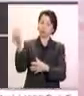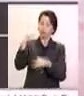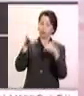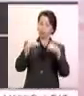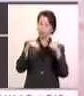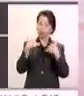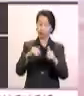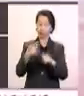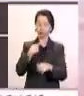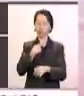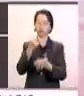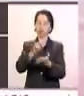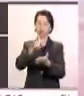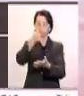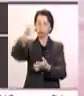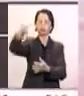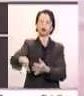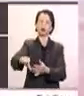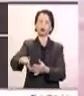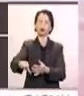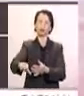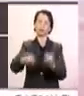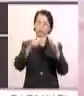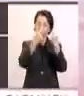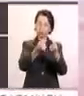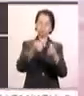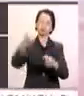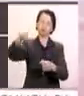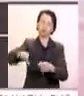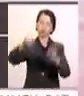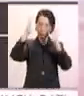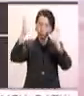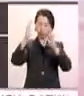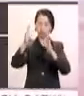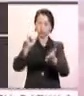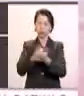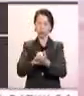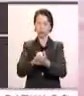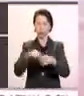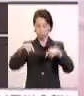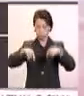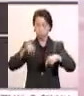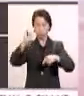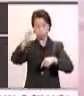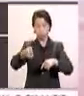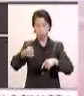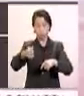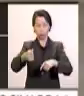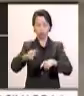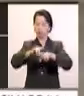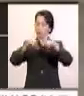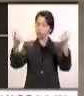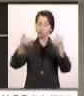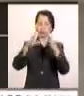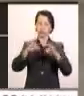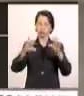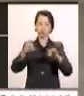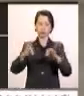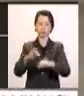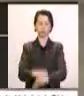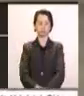the 2-0 we lost. We've learned a lot from that. So this Tuesday, it will be a whole different story.